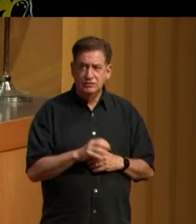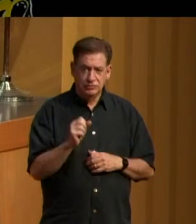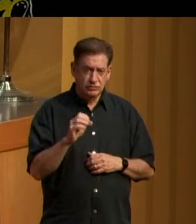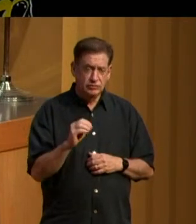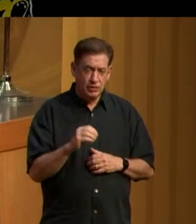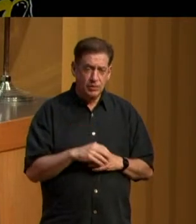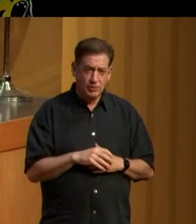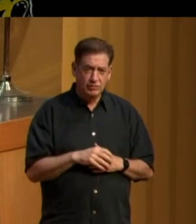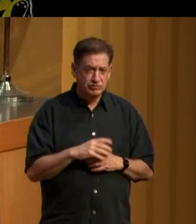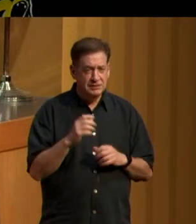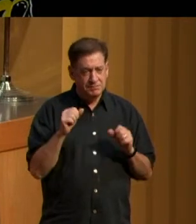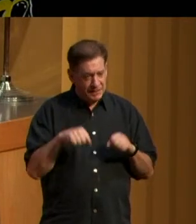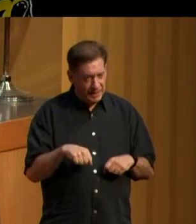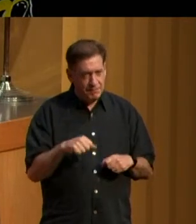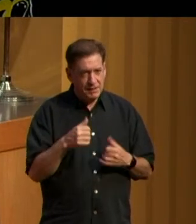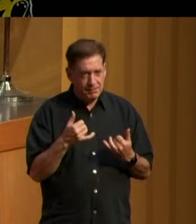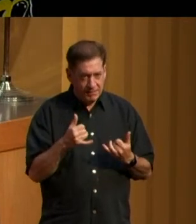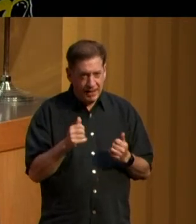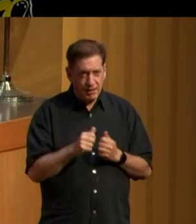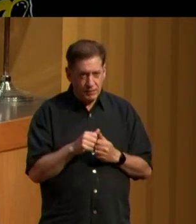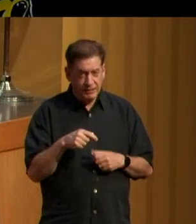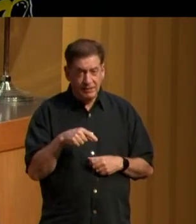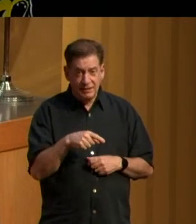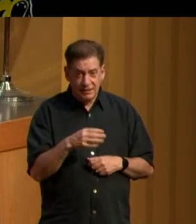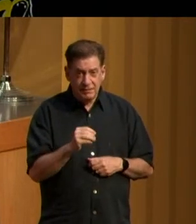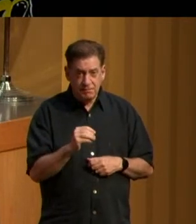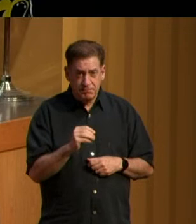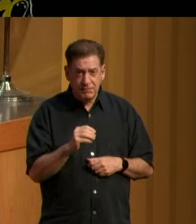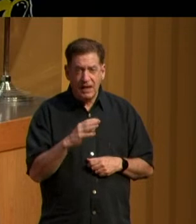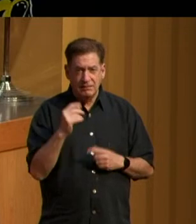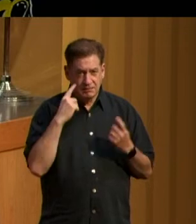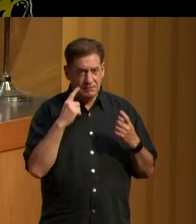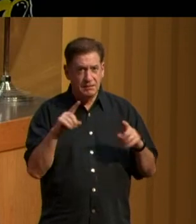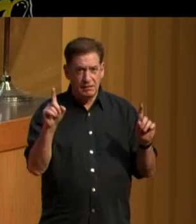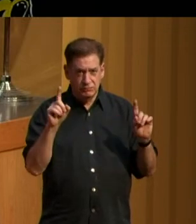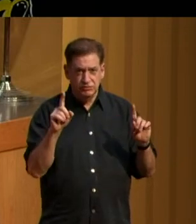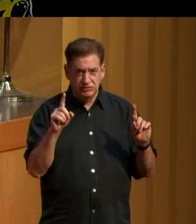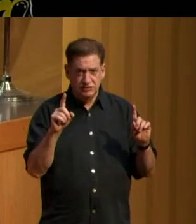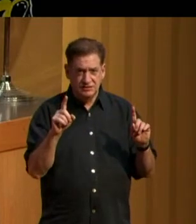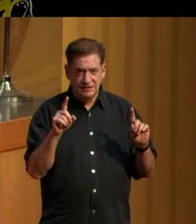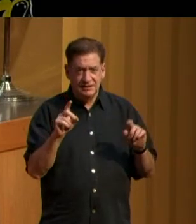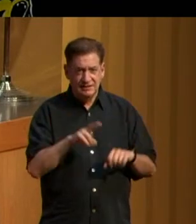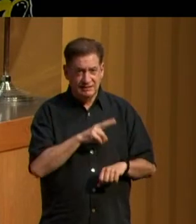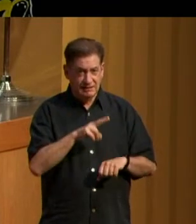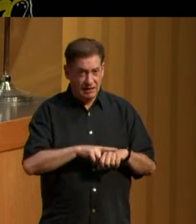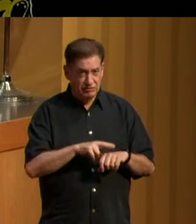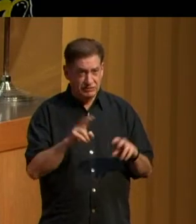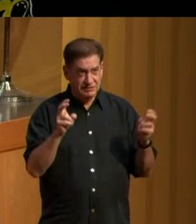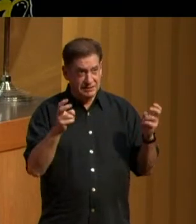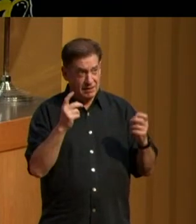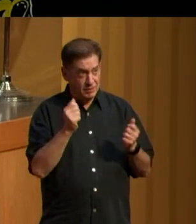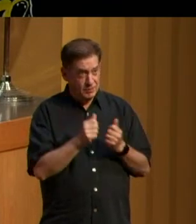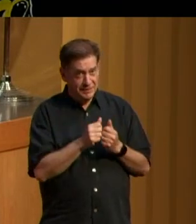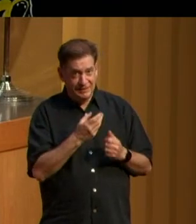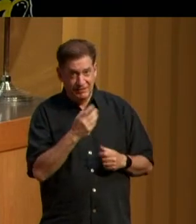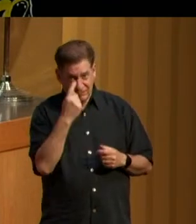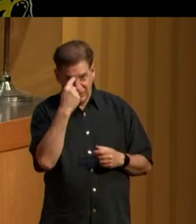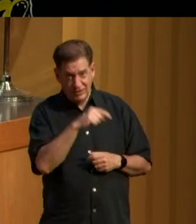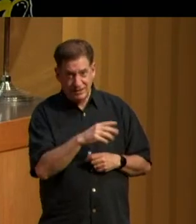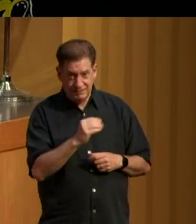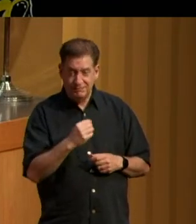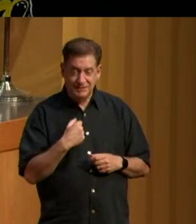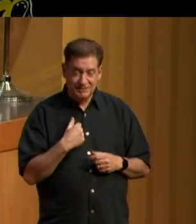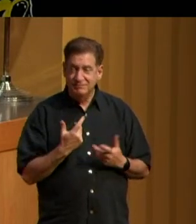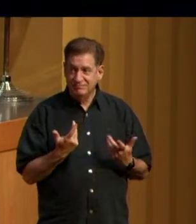So just being able to play for him and accomplishing the national title for him and for all my peers